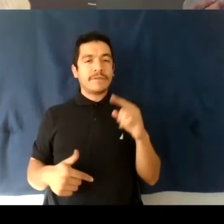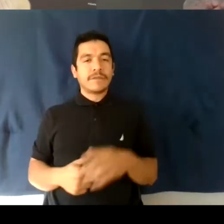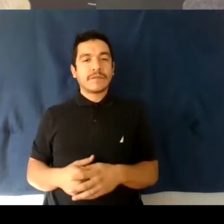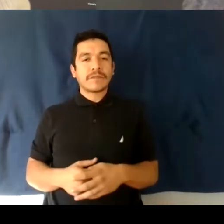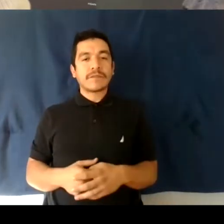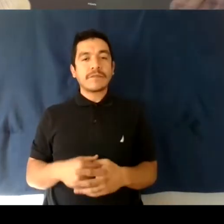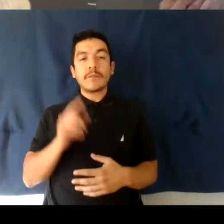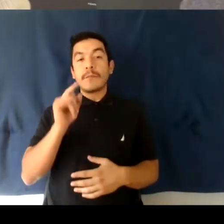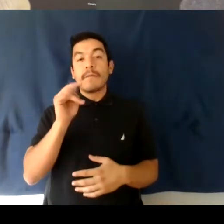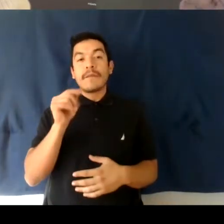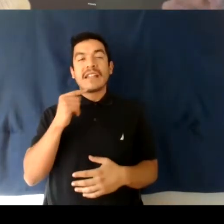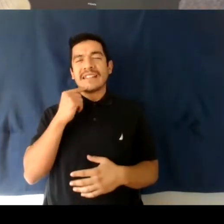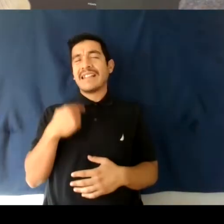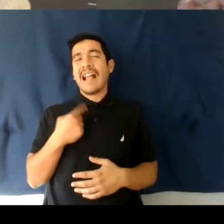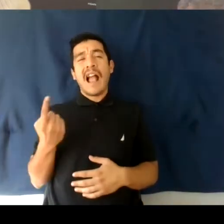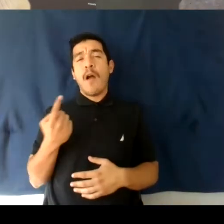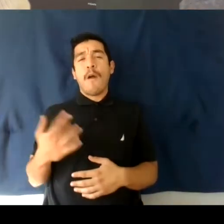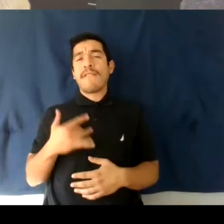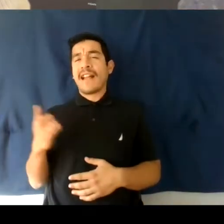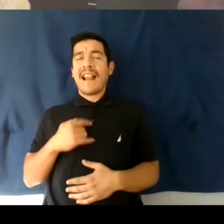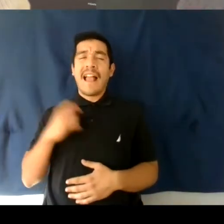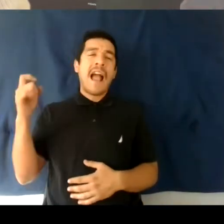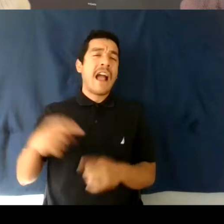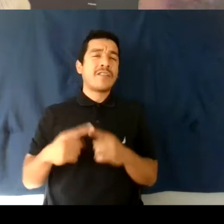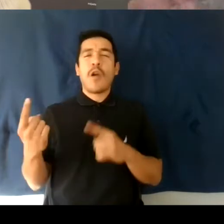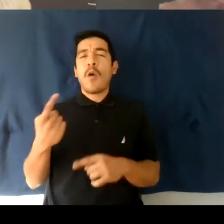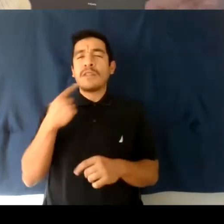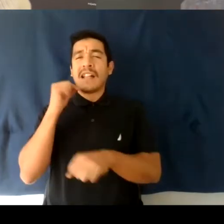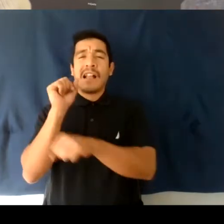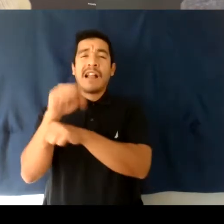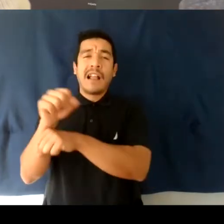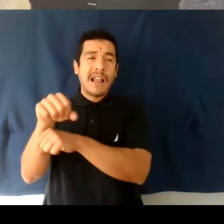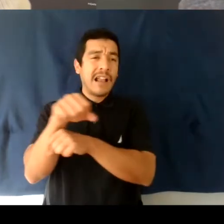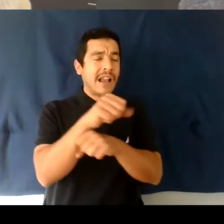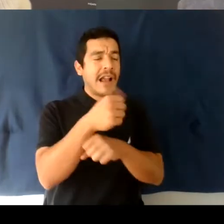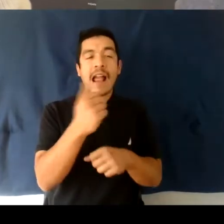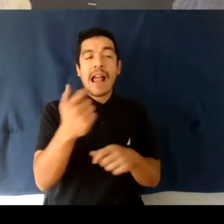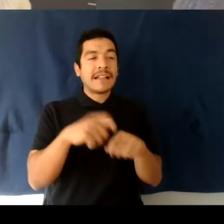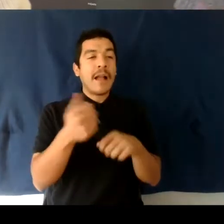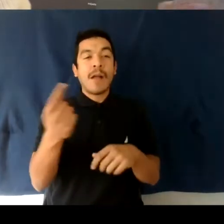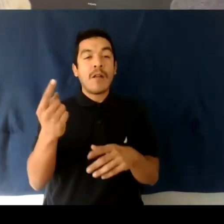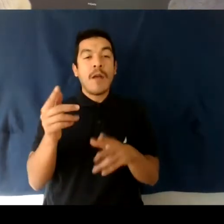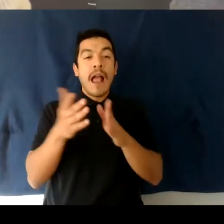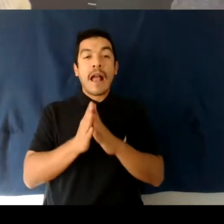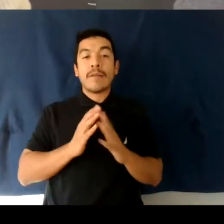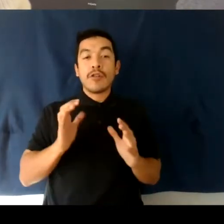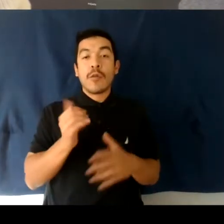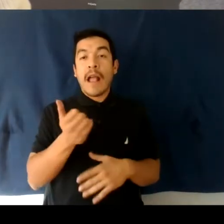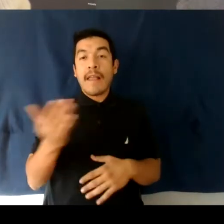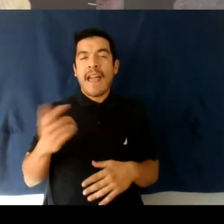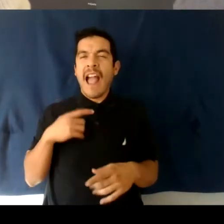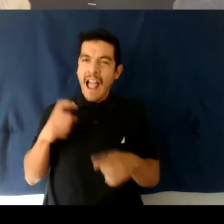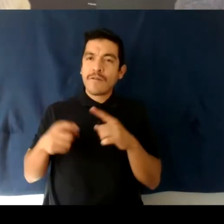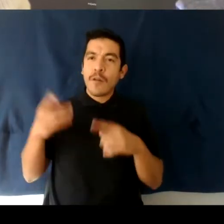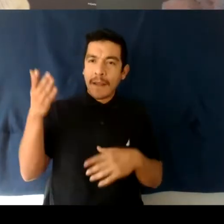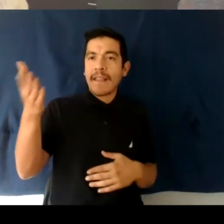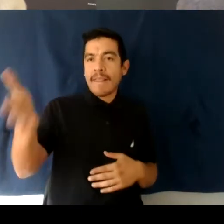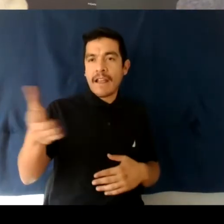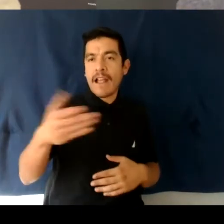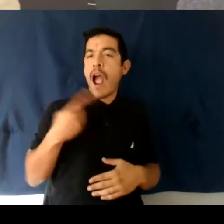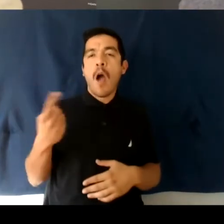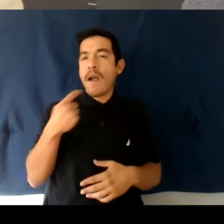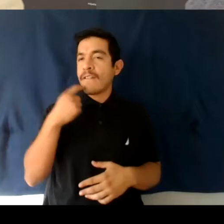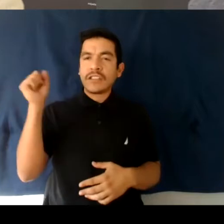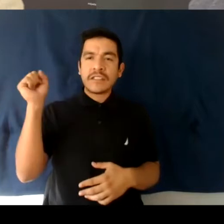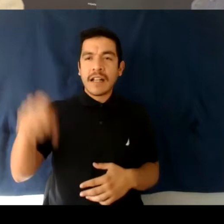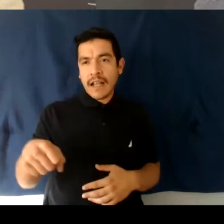always felt like I had to always say yes. Anytime anyone asked me to do anything or be there for them, I always had to say